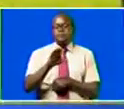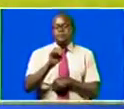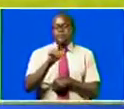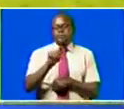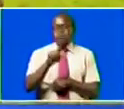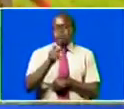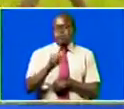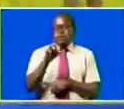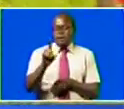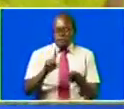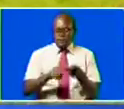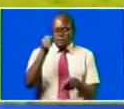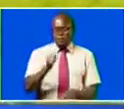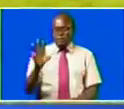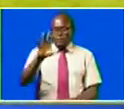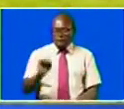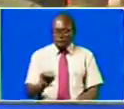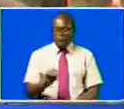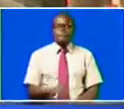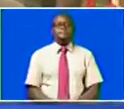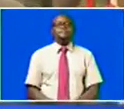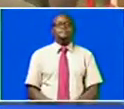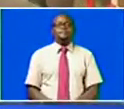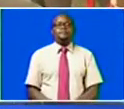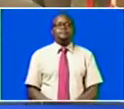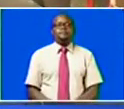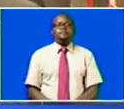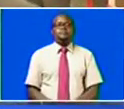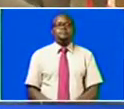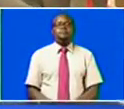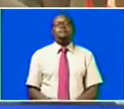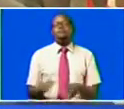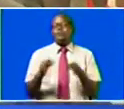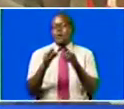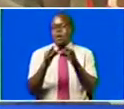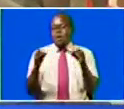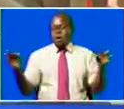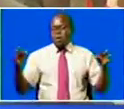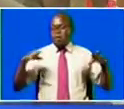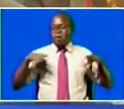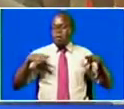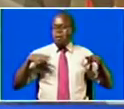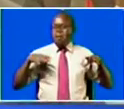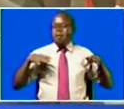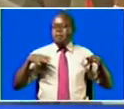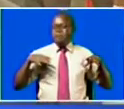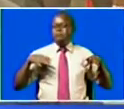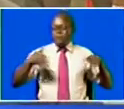of 16 and South Africa in the cup quarters. Having been on a long break, the key focus again is on